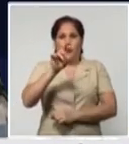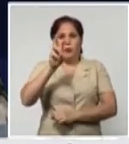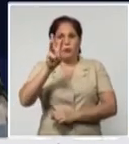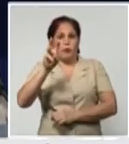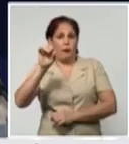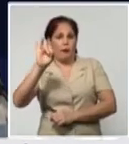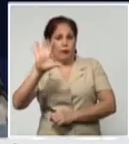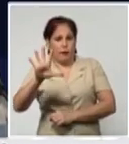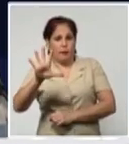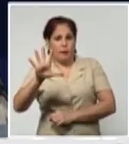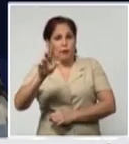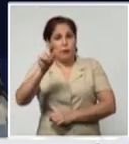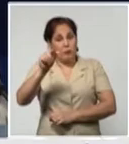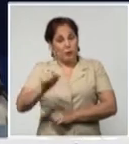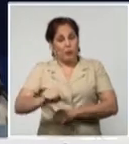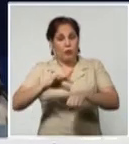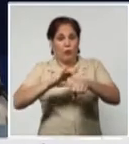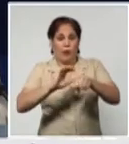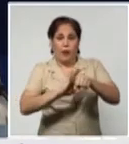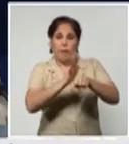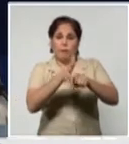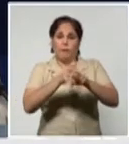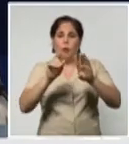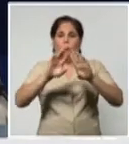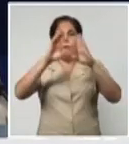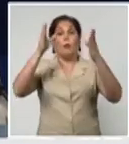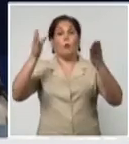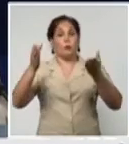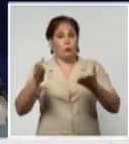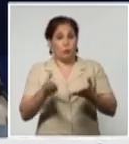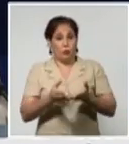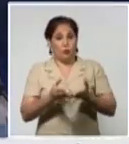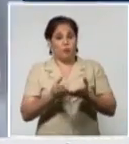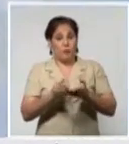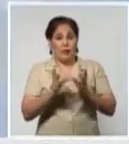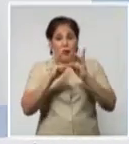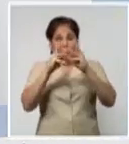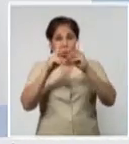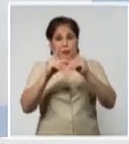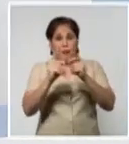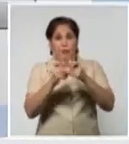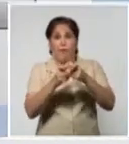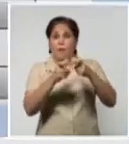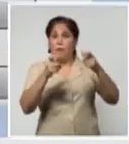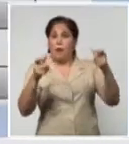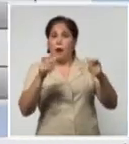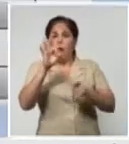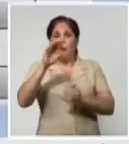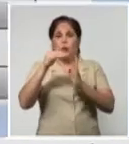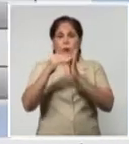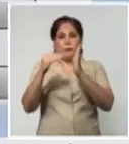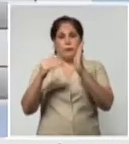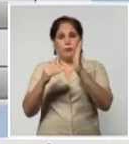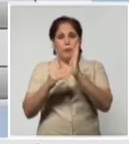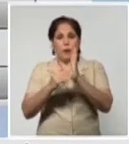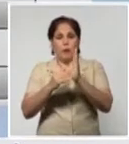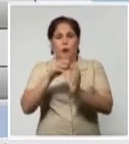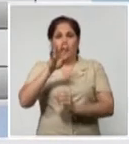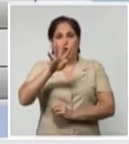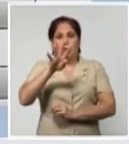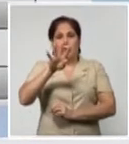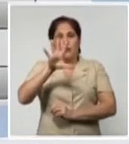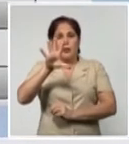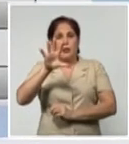138,935 new people were confirmed with COVID-19 for a cumulative of